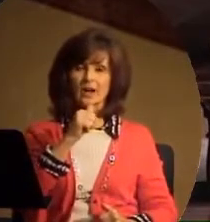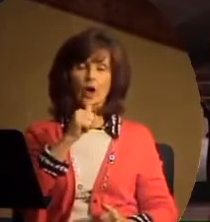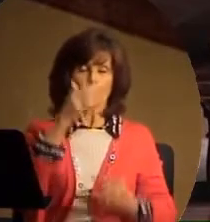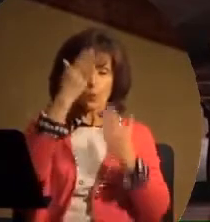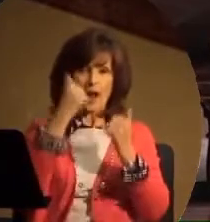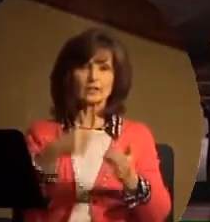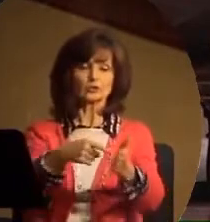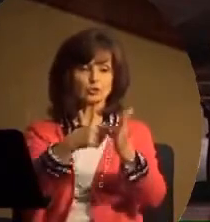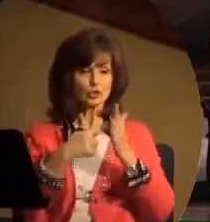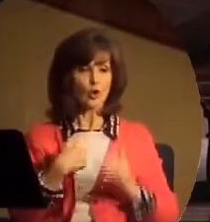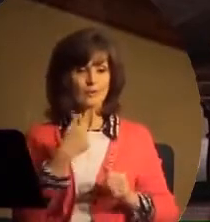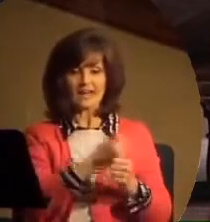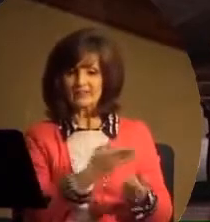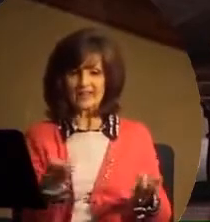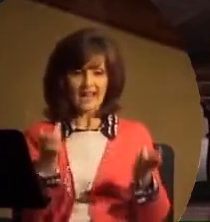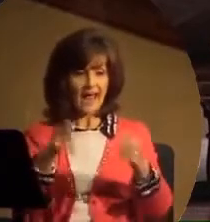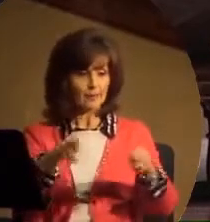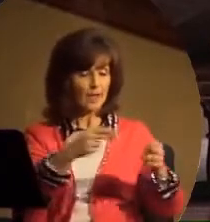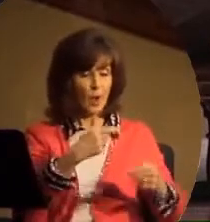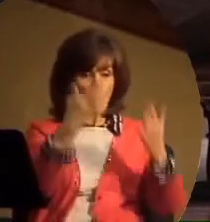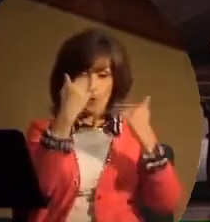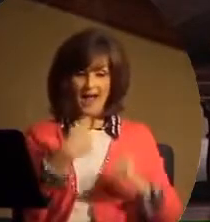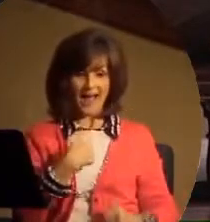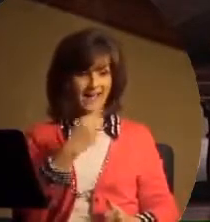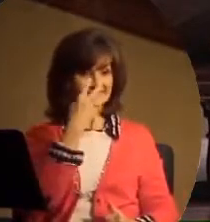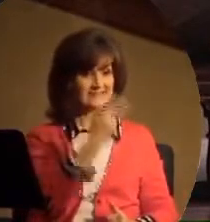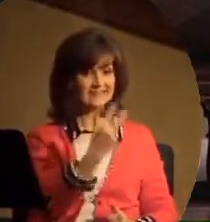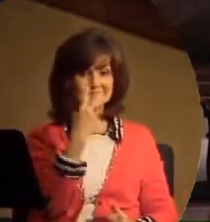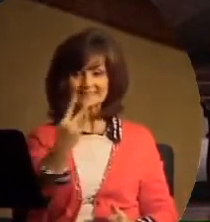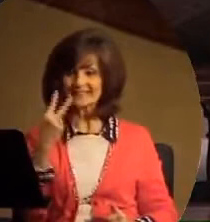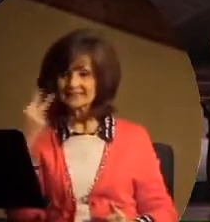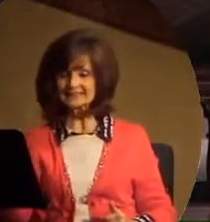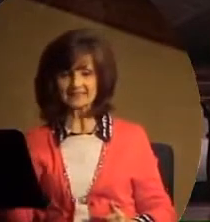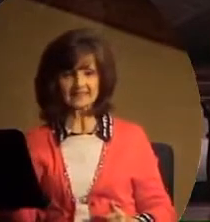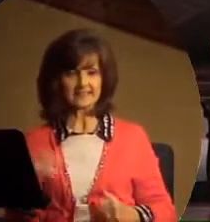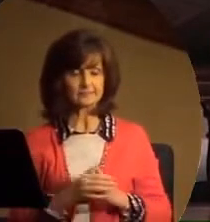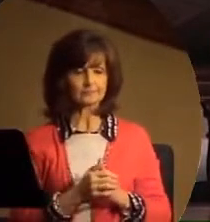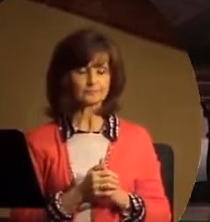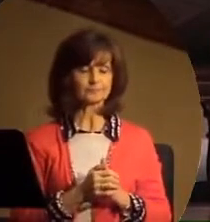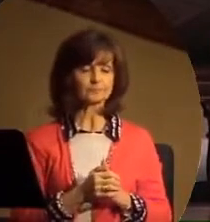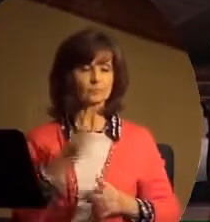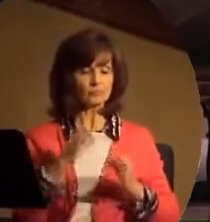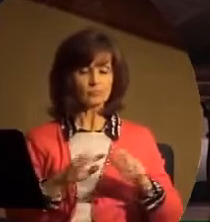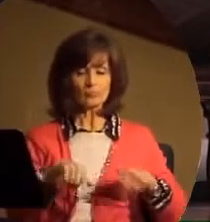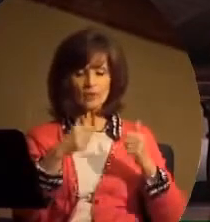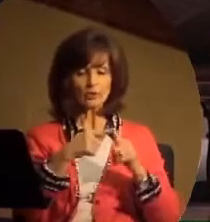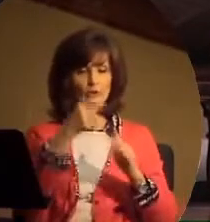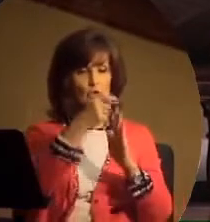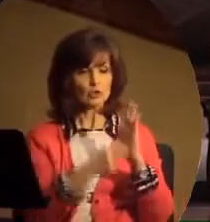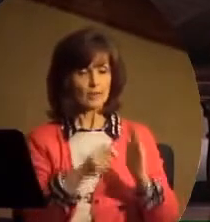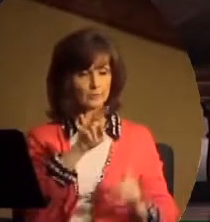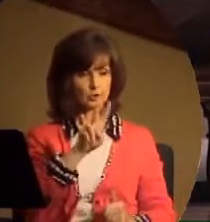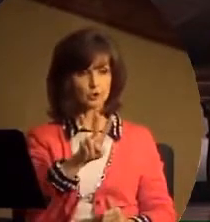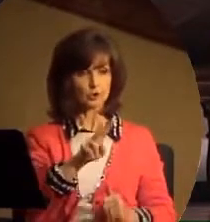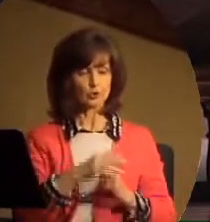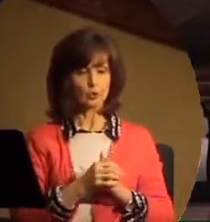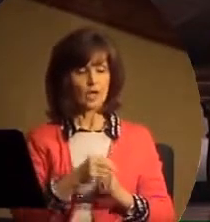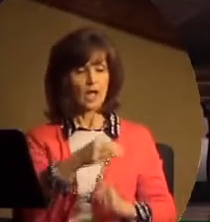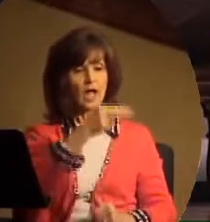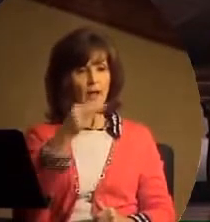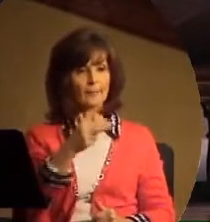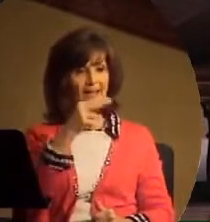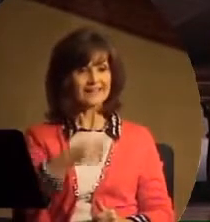going on?" Habakkuk said. Why am I seeing all this? And if you'll go over, and we won't do this, but if you were to go over to chapter number 2,